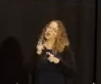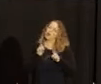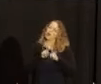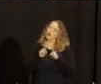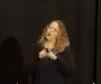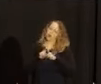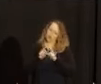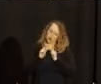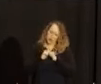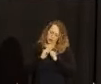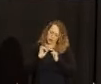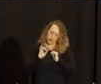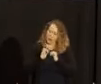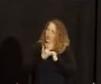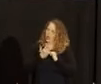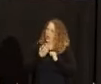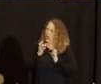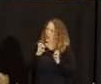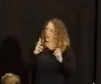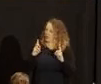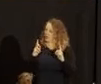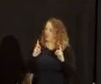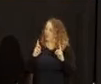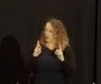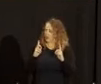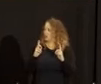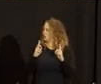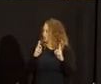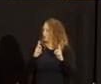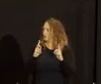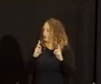the self-identification piece, right? And